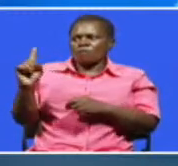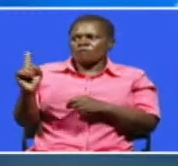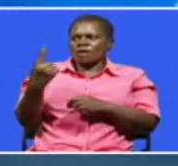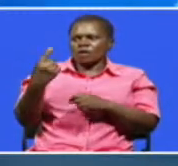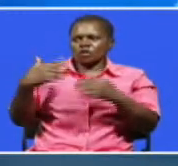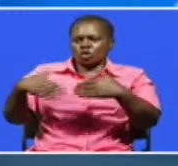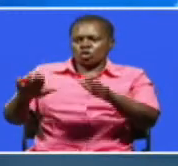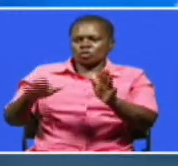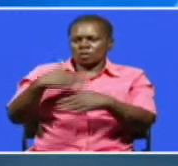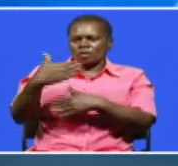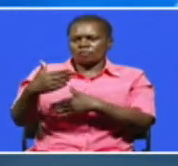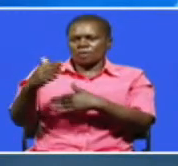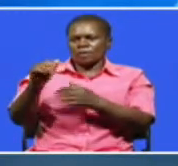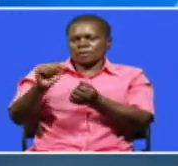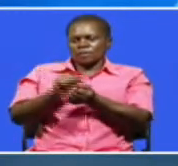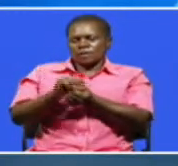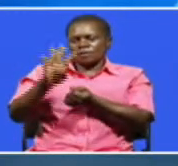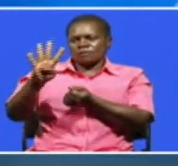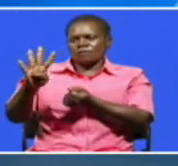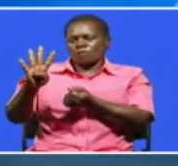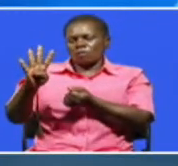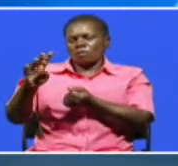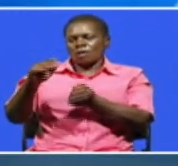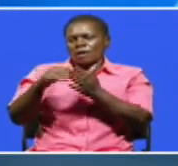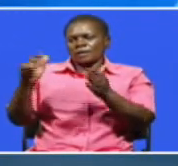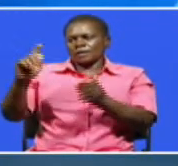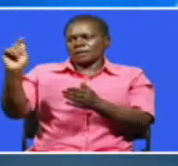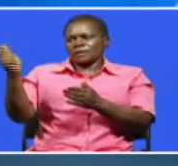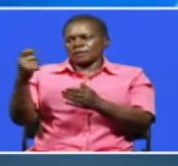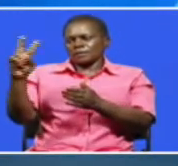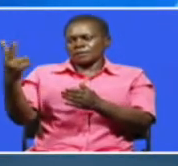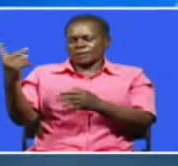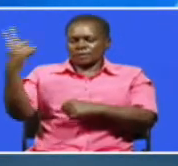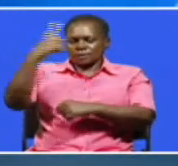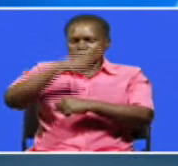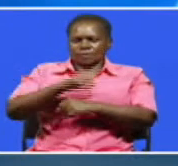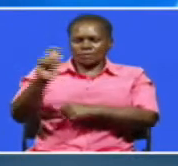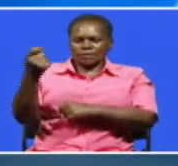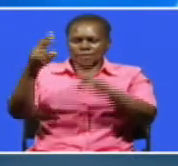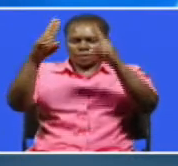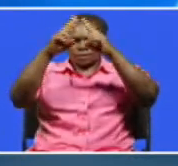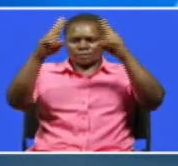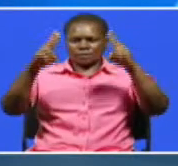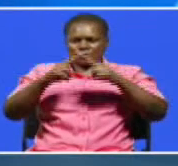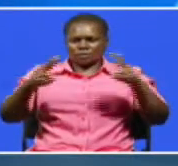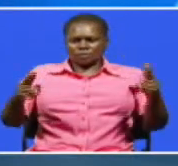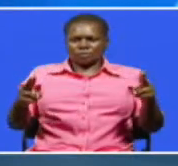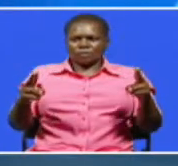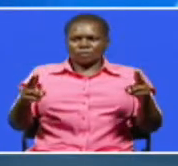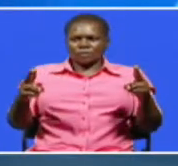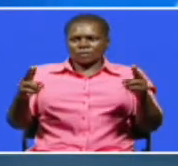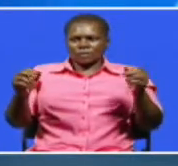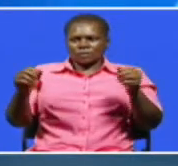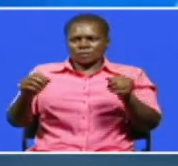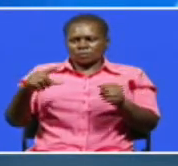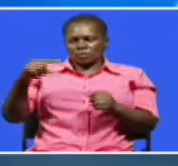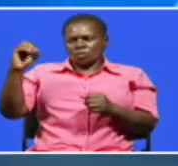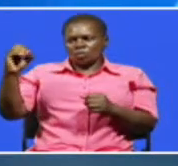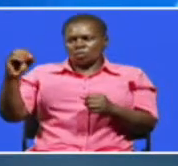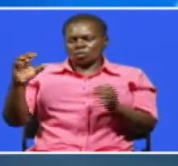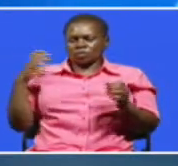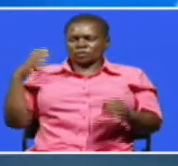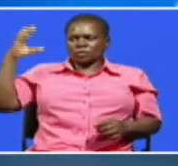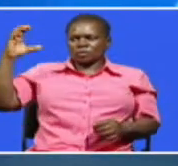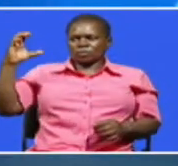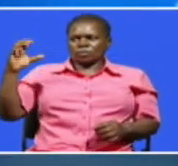First loss after a 10-4 victory against Kenya Samurai in the second day of the Kenya International 10 Gold Championships at